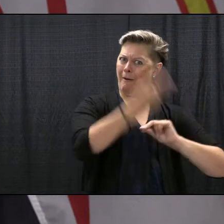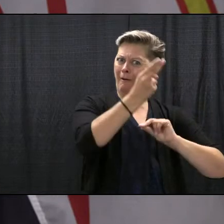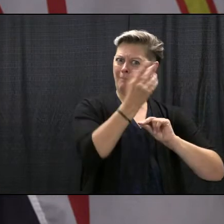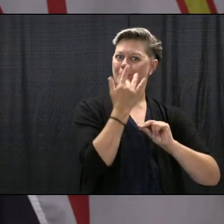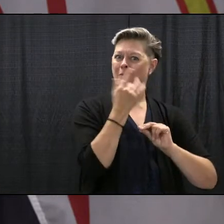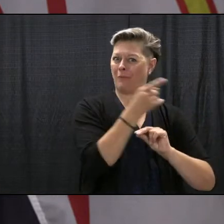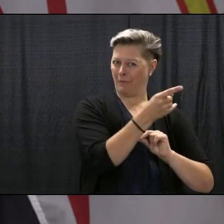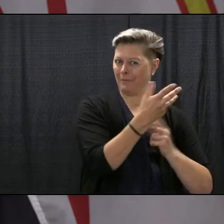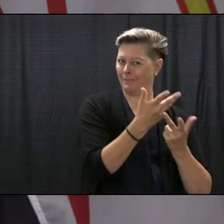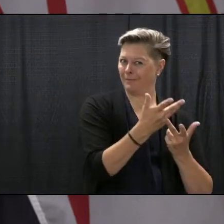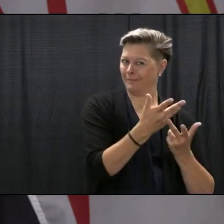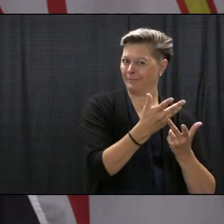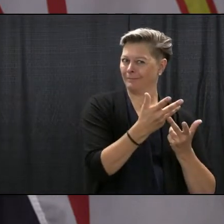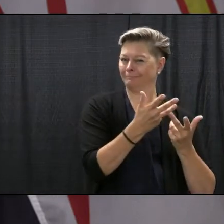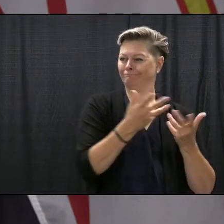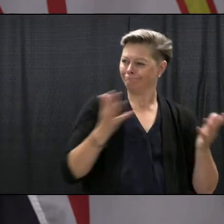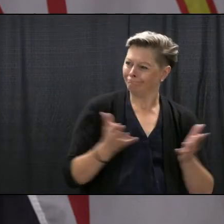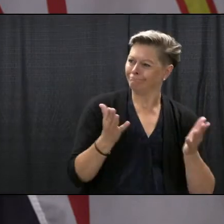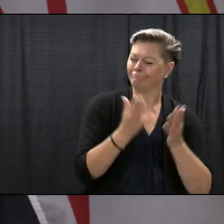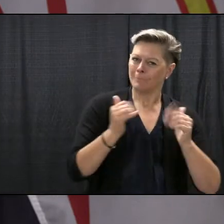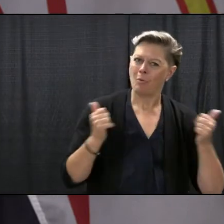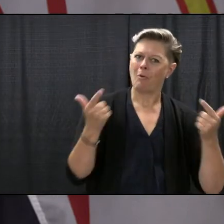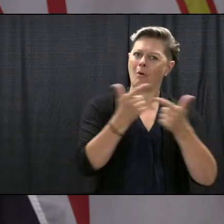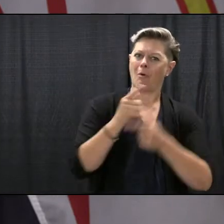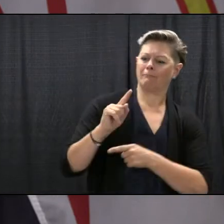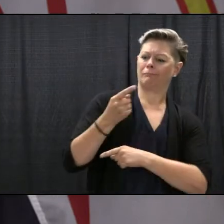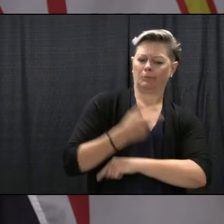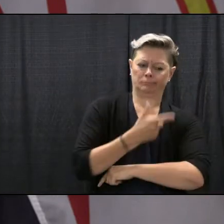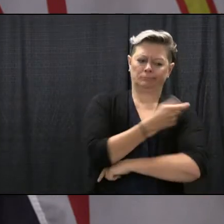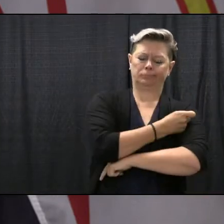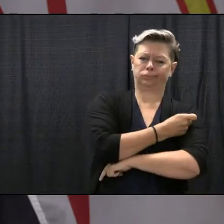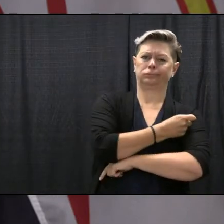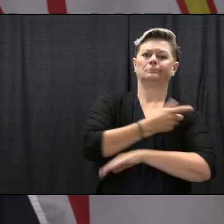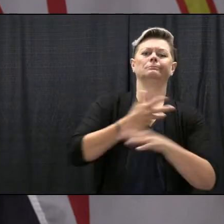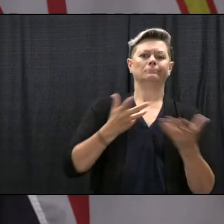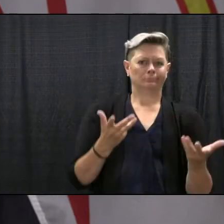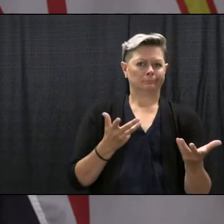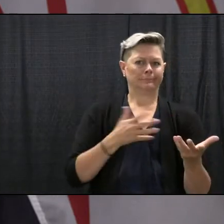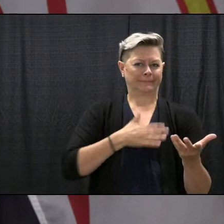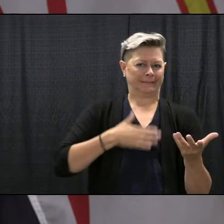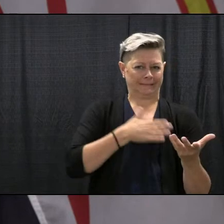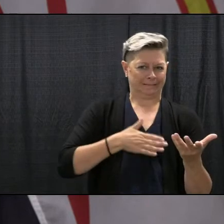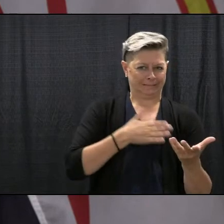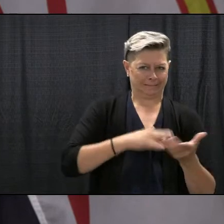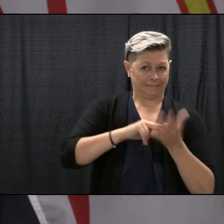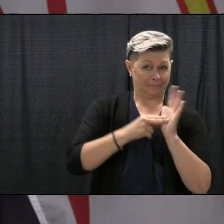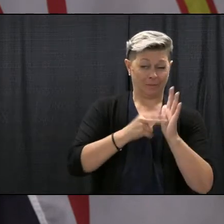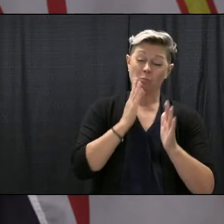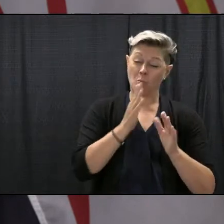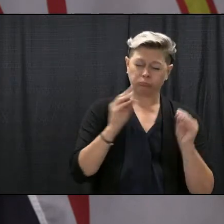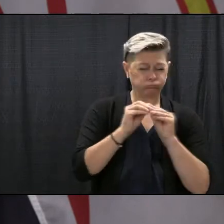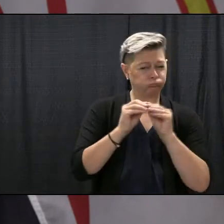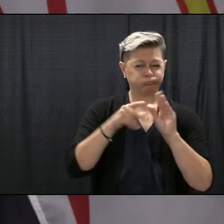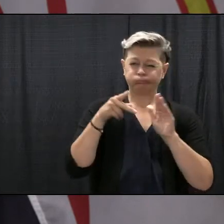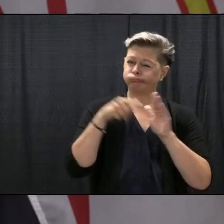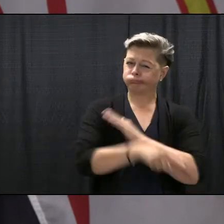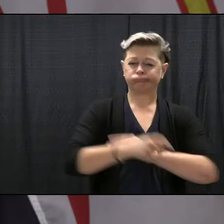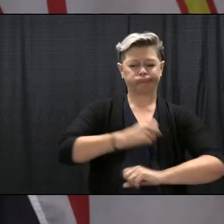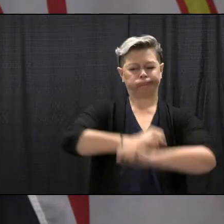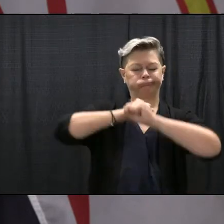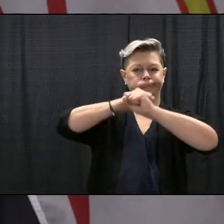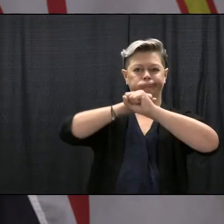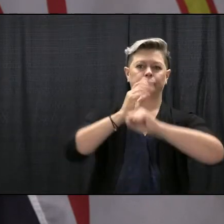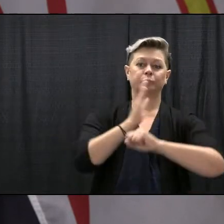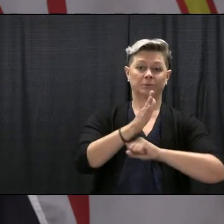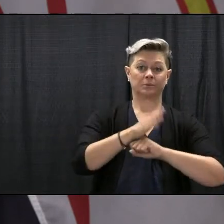proportion of the population that has been vaccinated, the better our protection is. And so, while